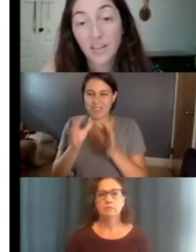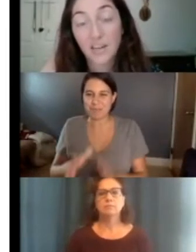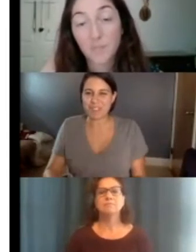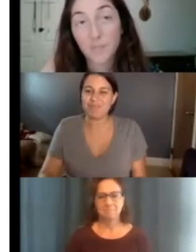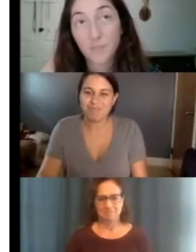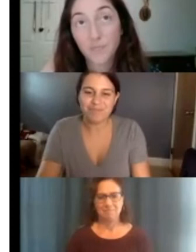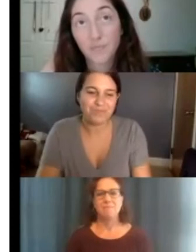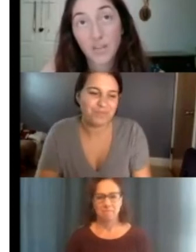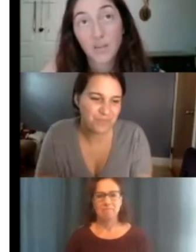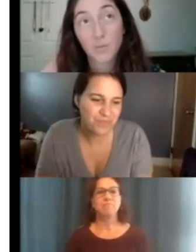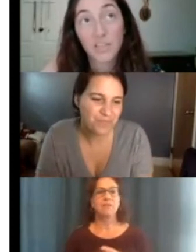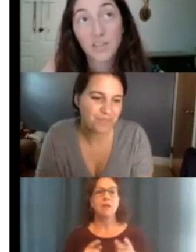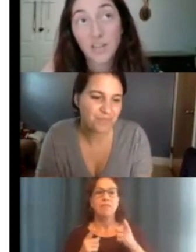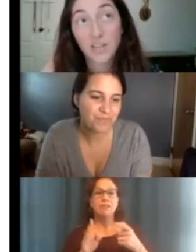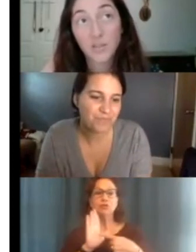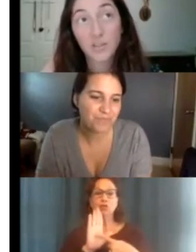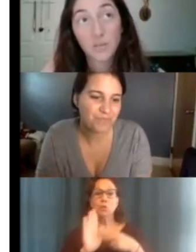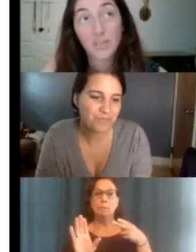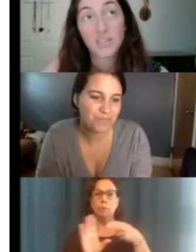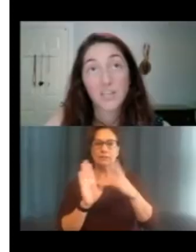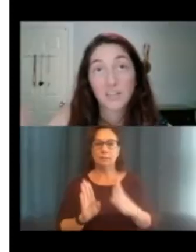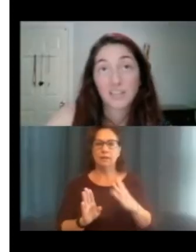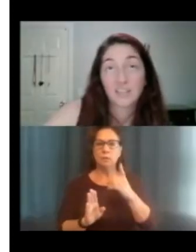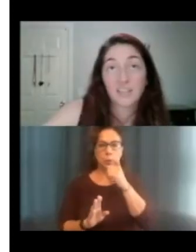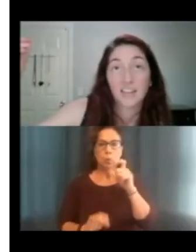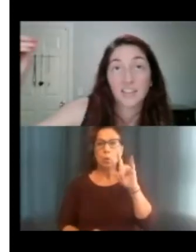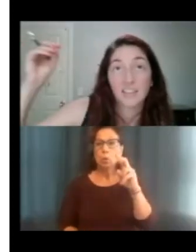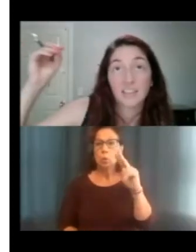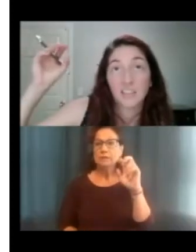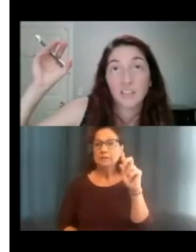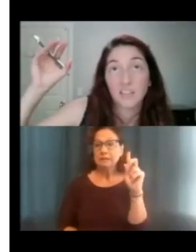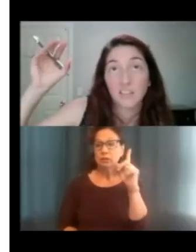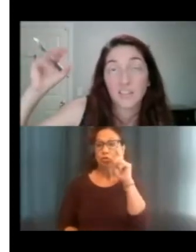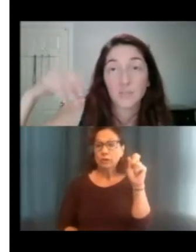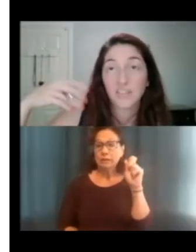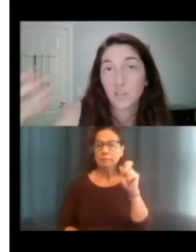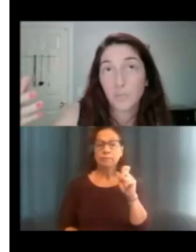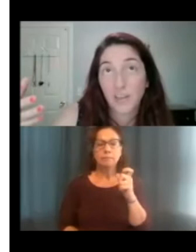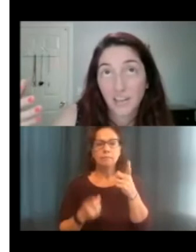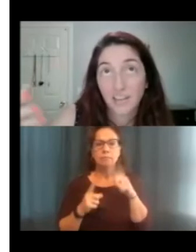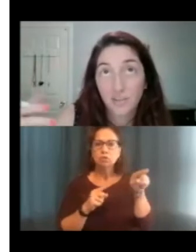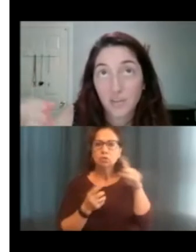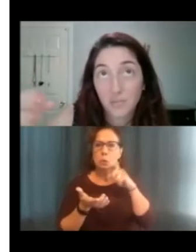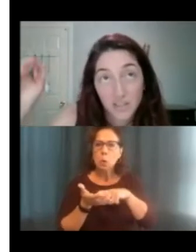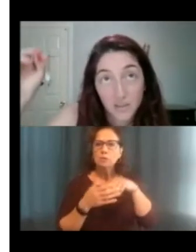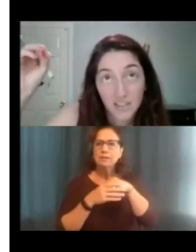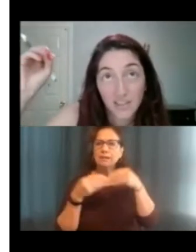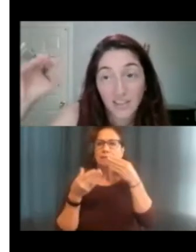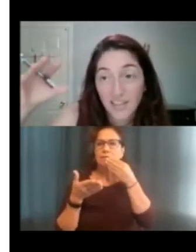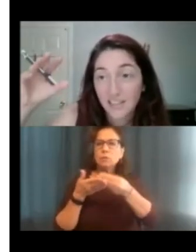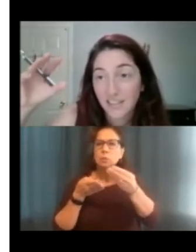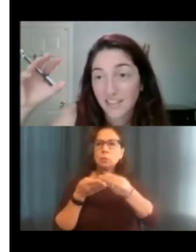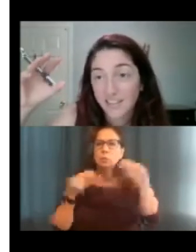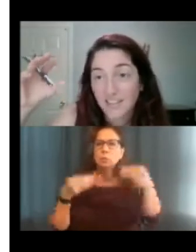who was in a lucid dream, and she noticed that she was in a supermarket in the dream, and she noticed